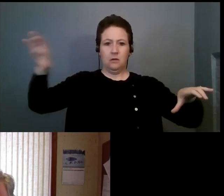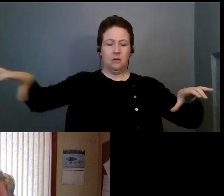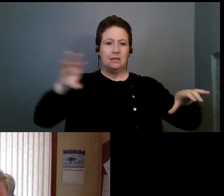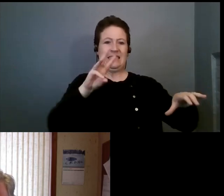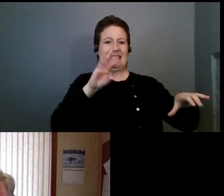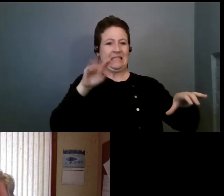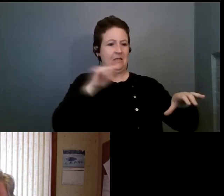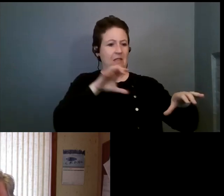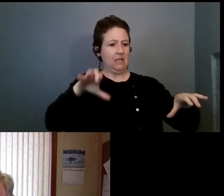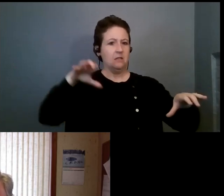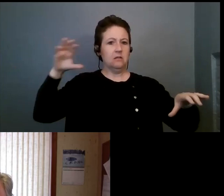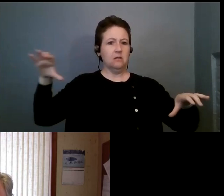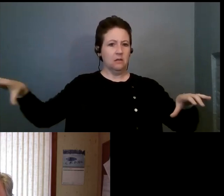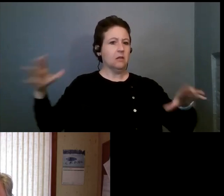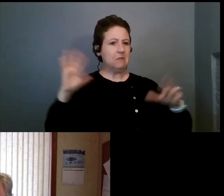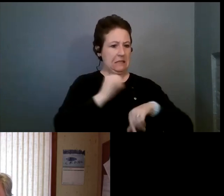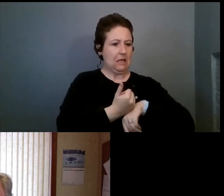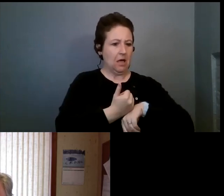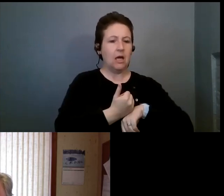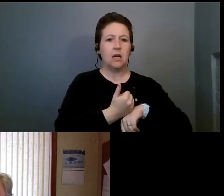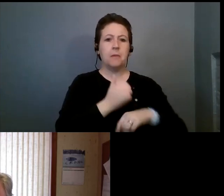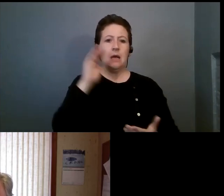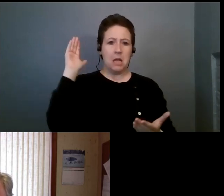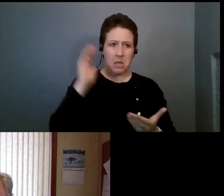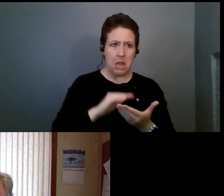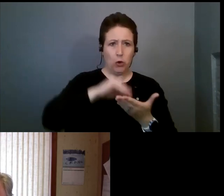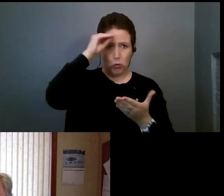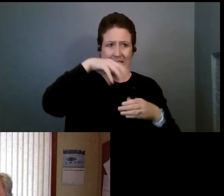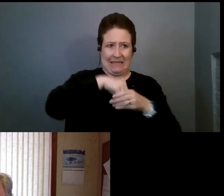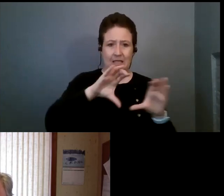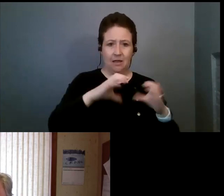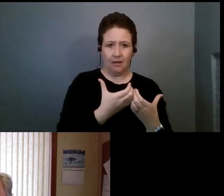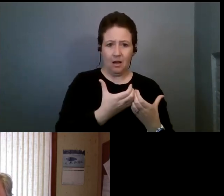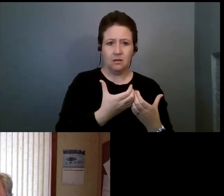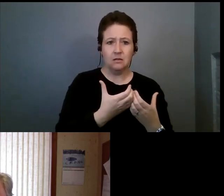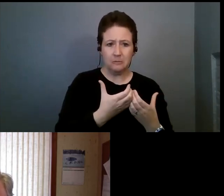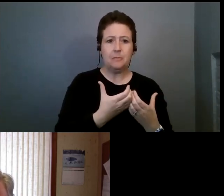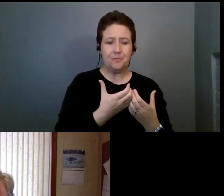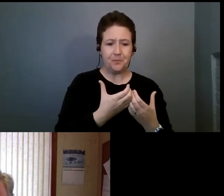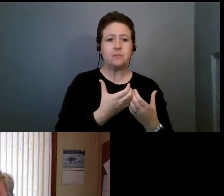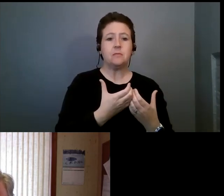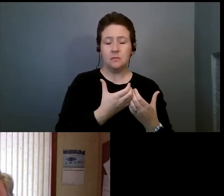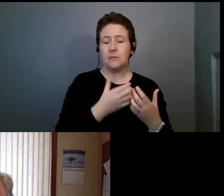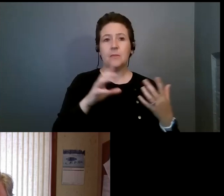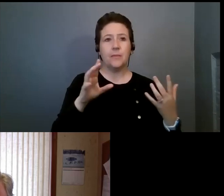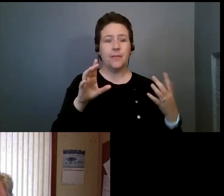more, with reduced capacity in all of those classes. All kinds